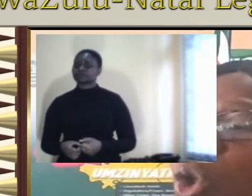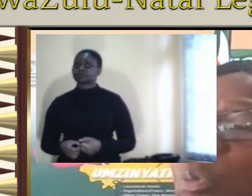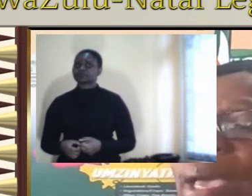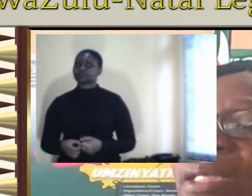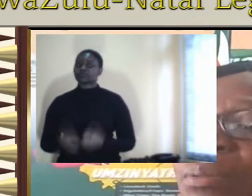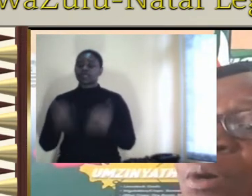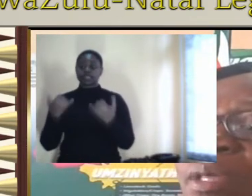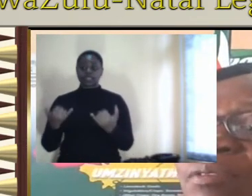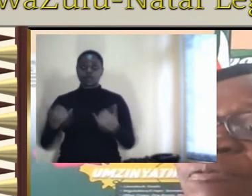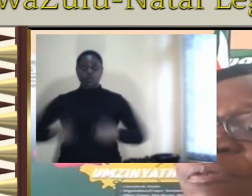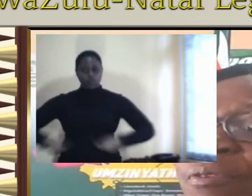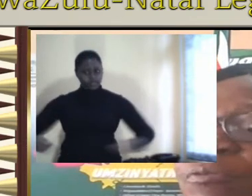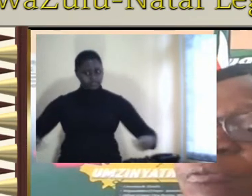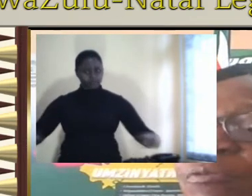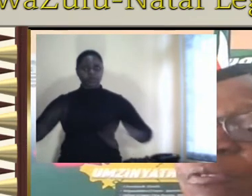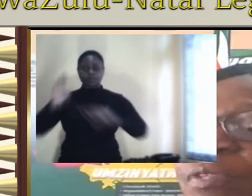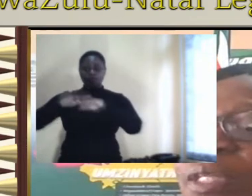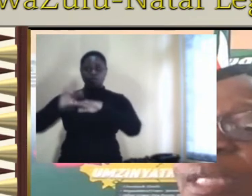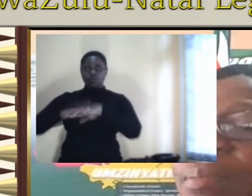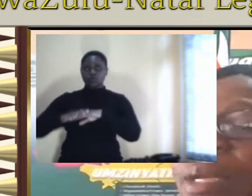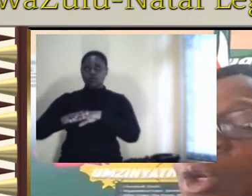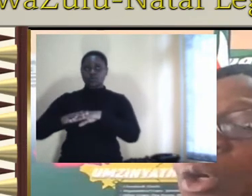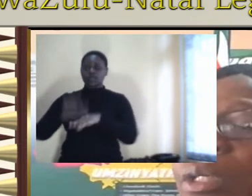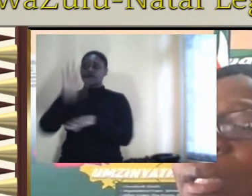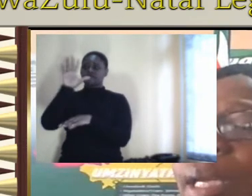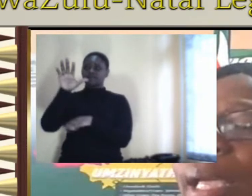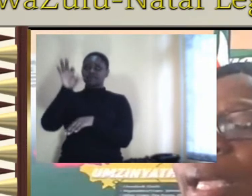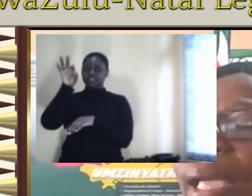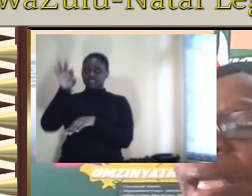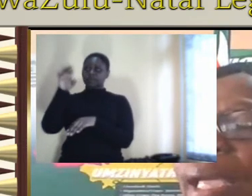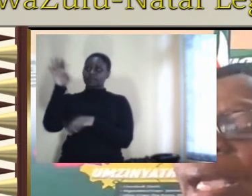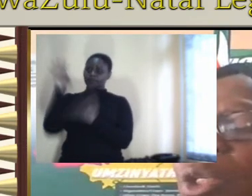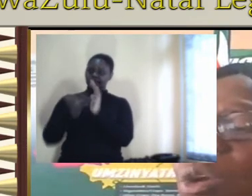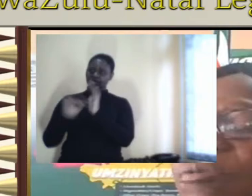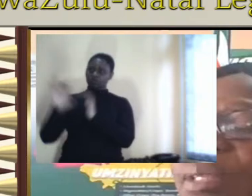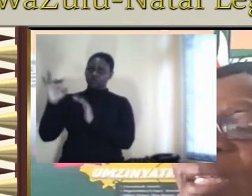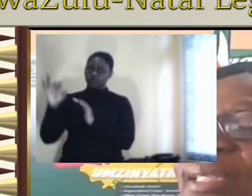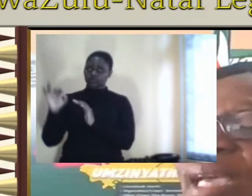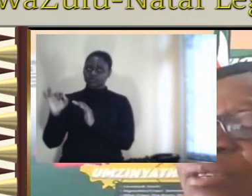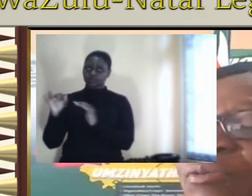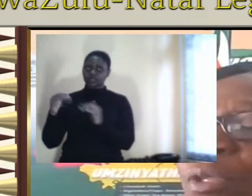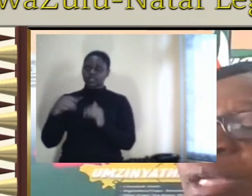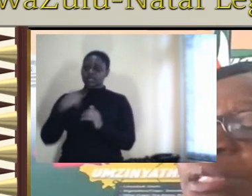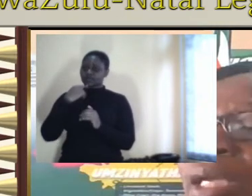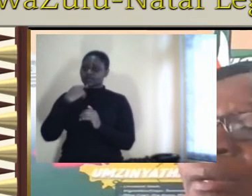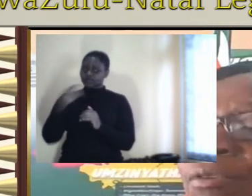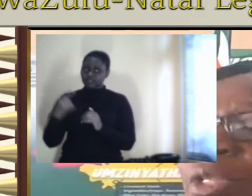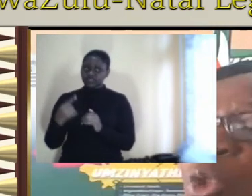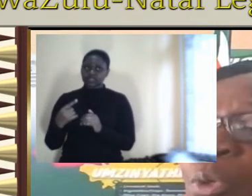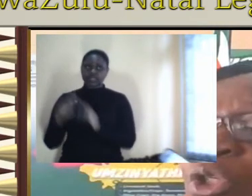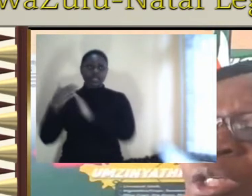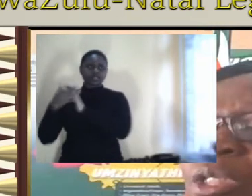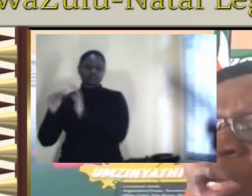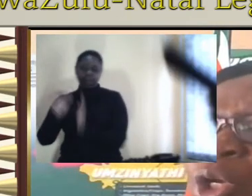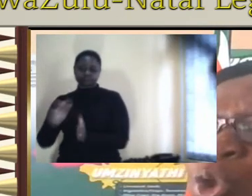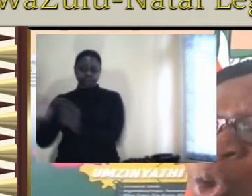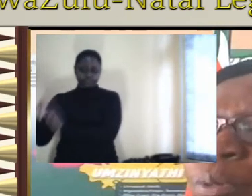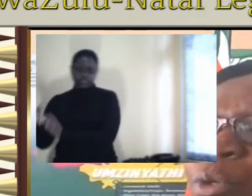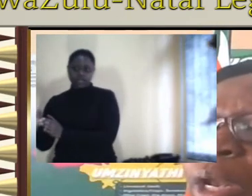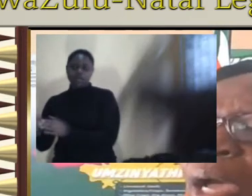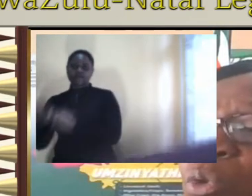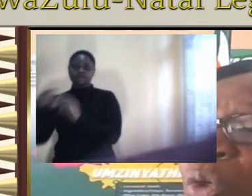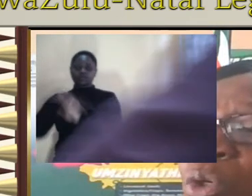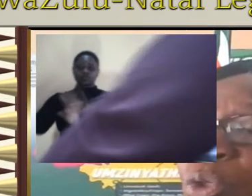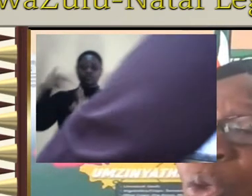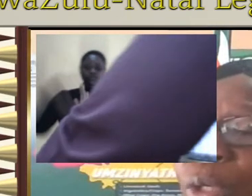We are going to spend more than 53 million as we have set aside for that for this project to